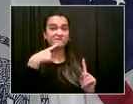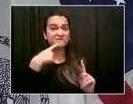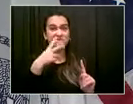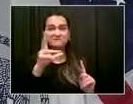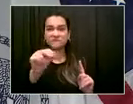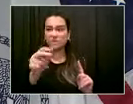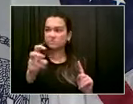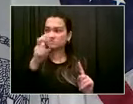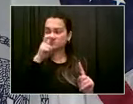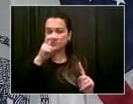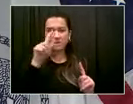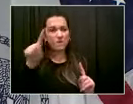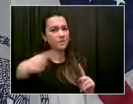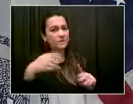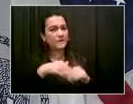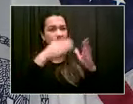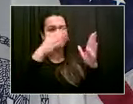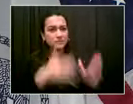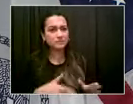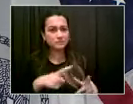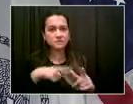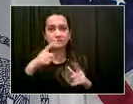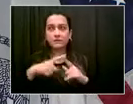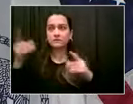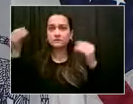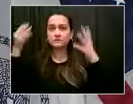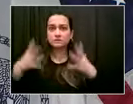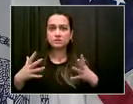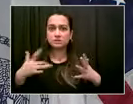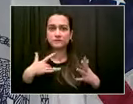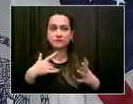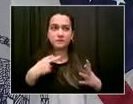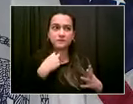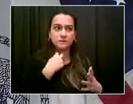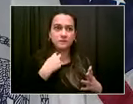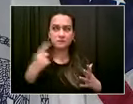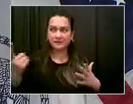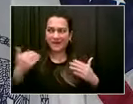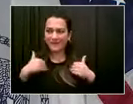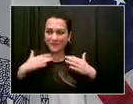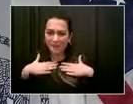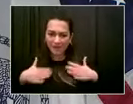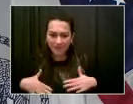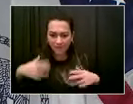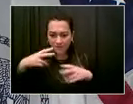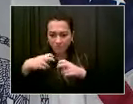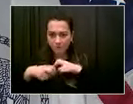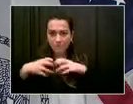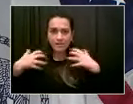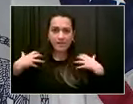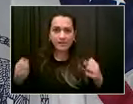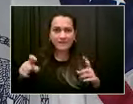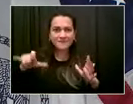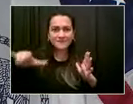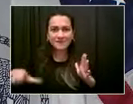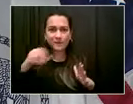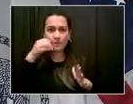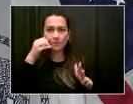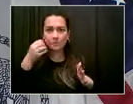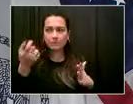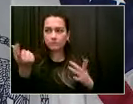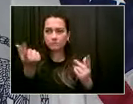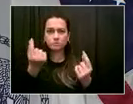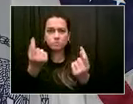stay home, are they just out of luck for instruction on those days? Like, how is this gonna work? Look, Alex, on the first